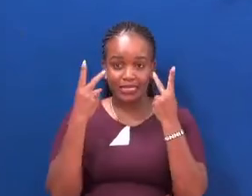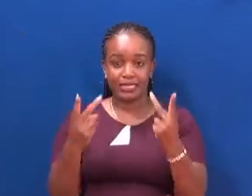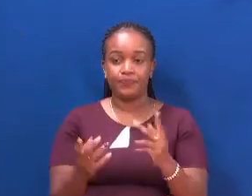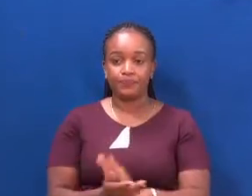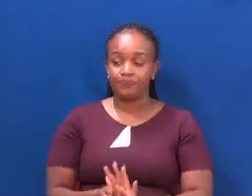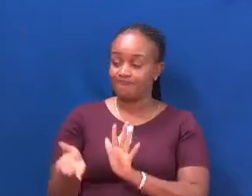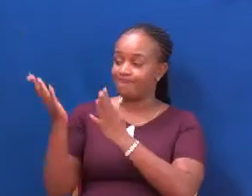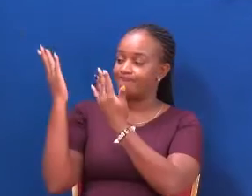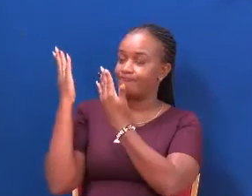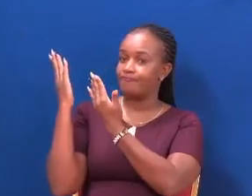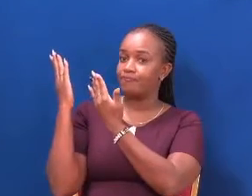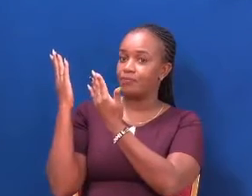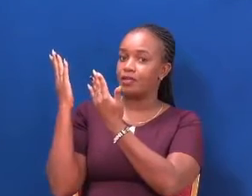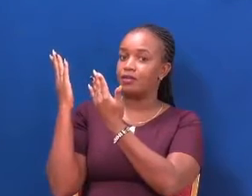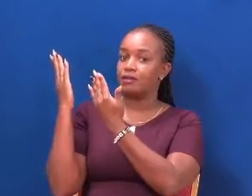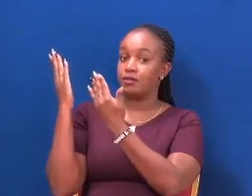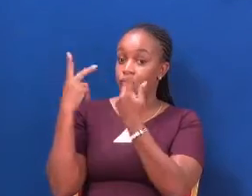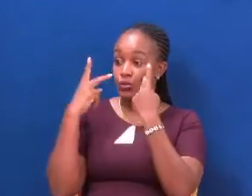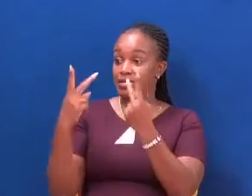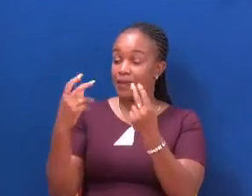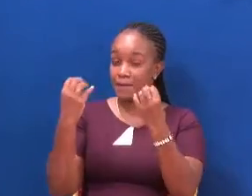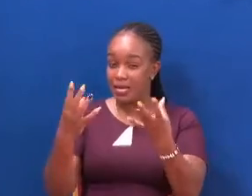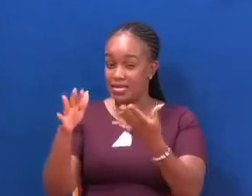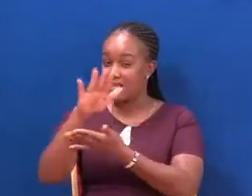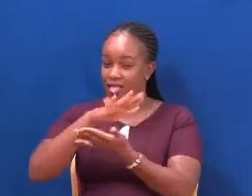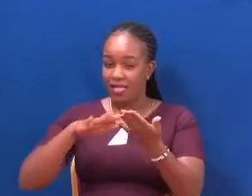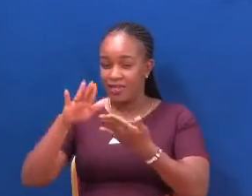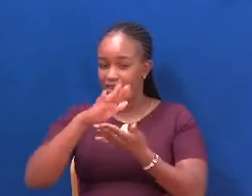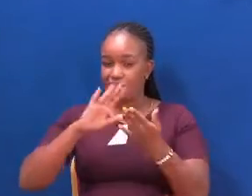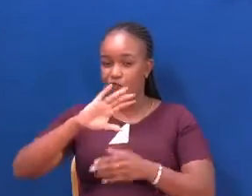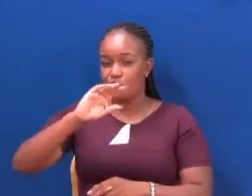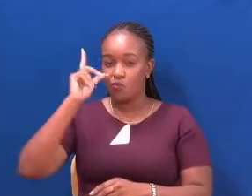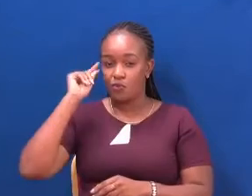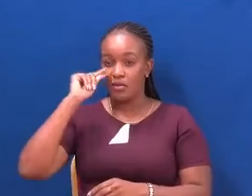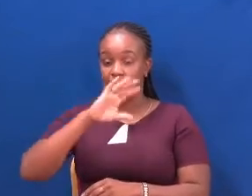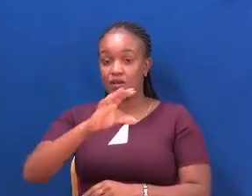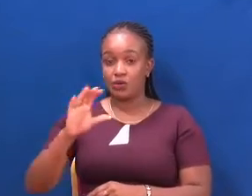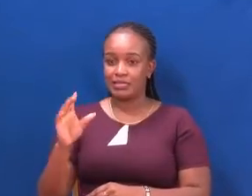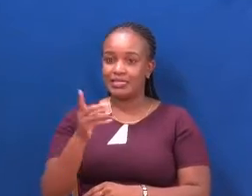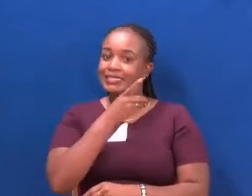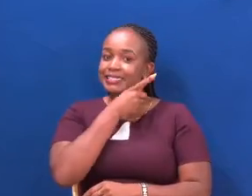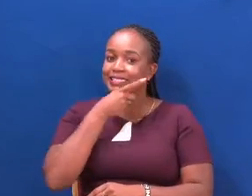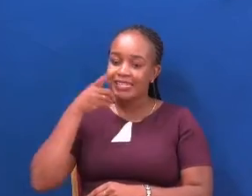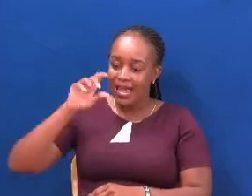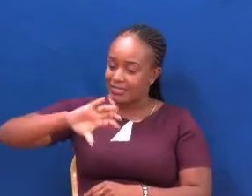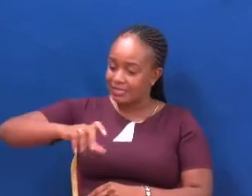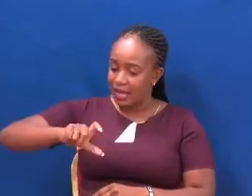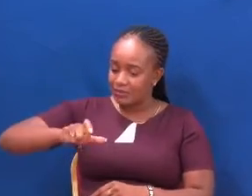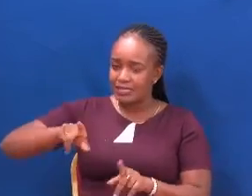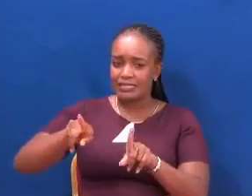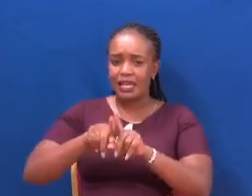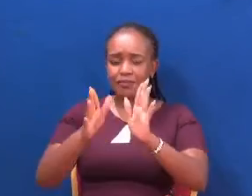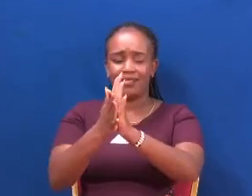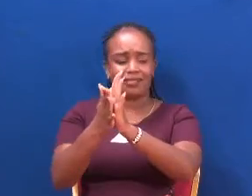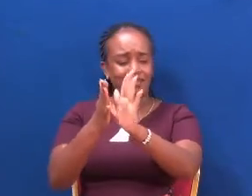the scenes you come across in many residential areas in Mombasa County. Dry taps and long queues of